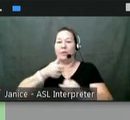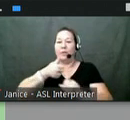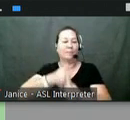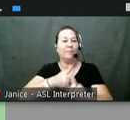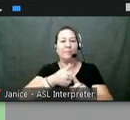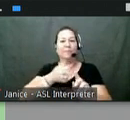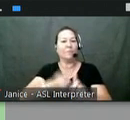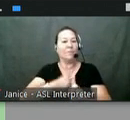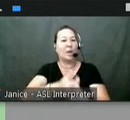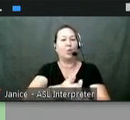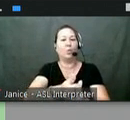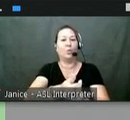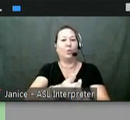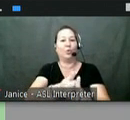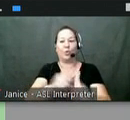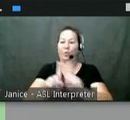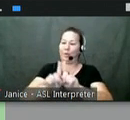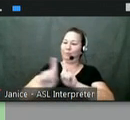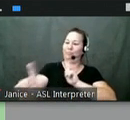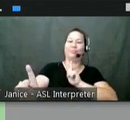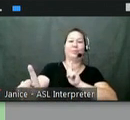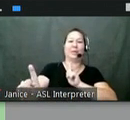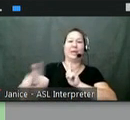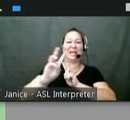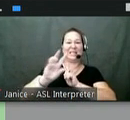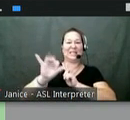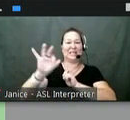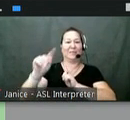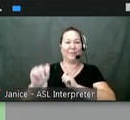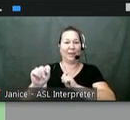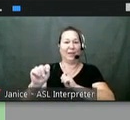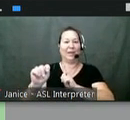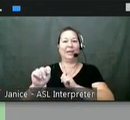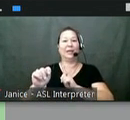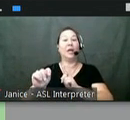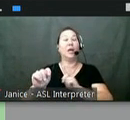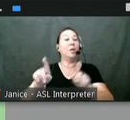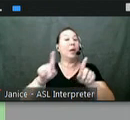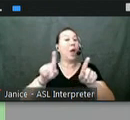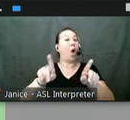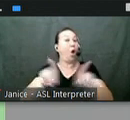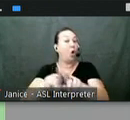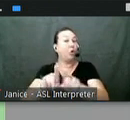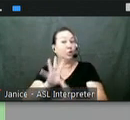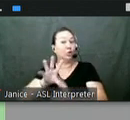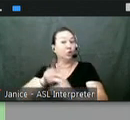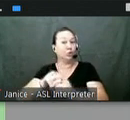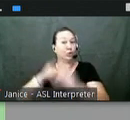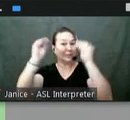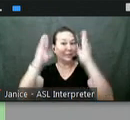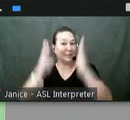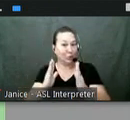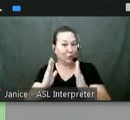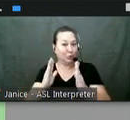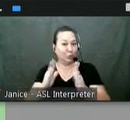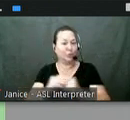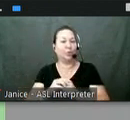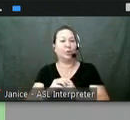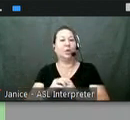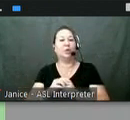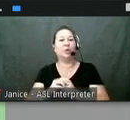each student of 6 feet and the teacher. And therefore, that limits the size of the class and the space